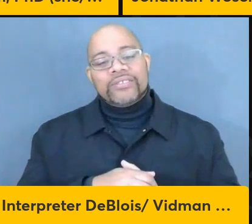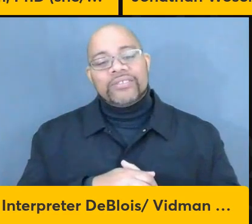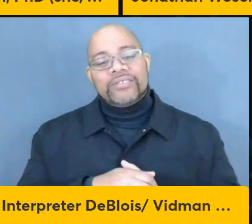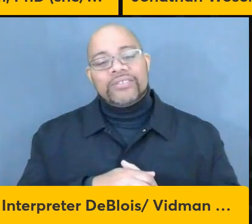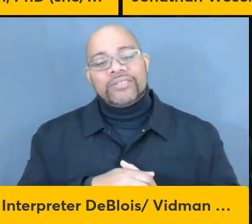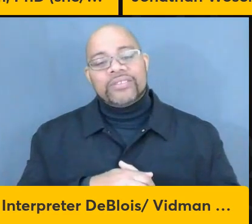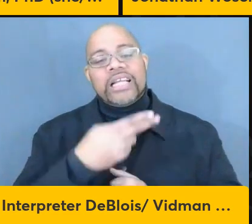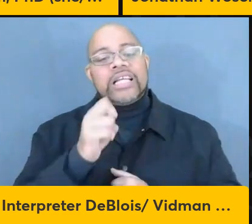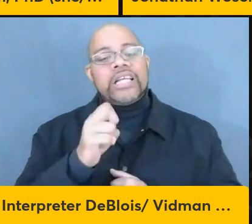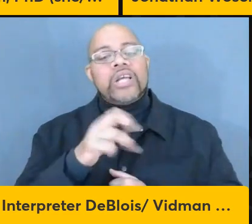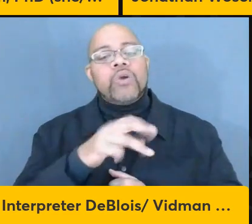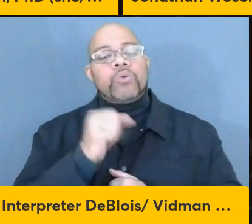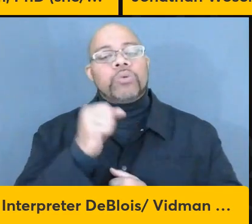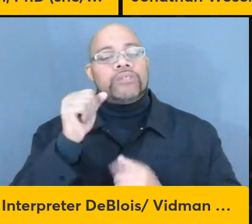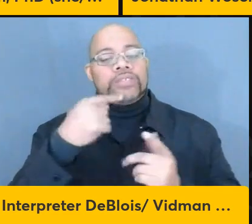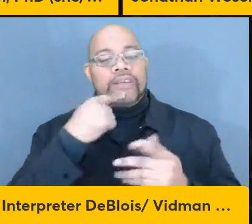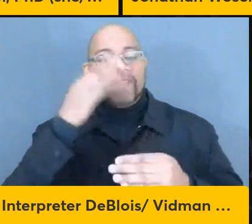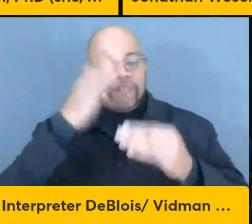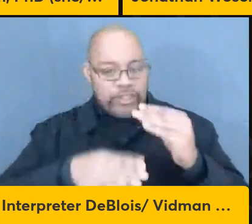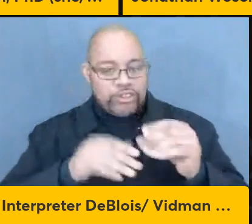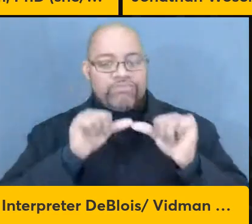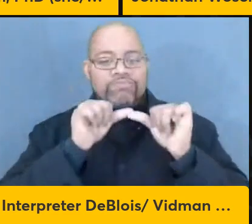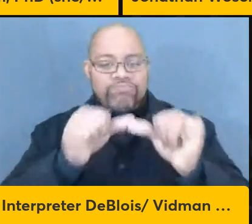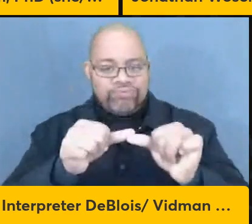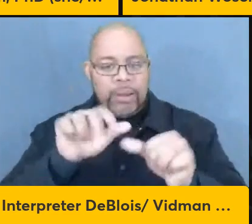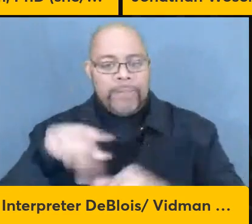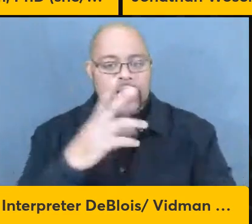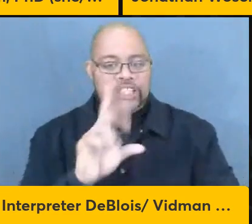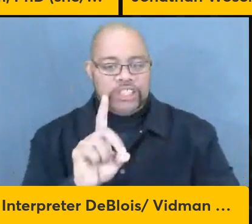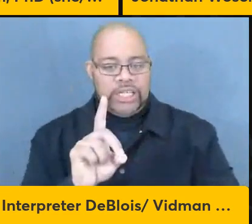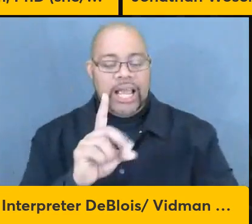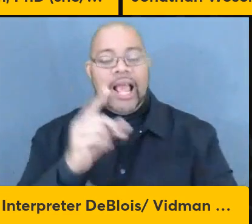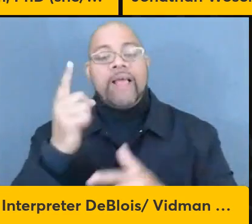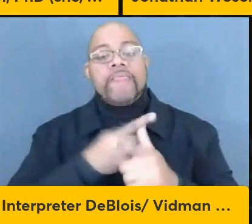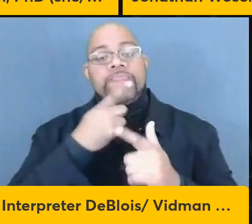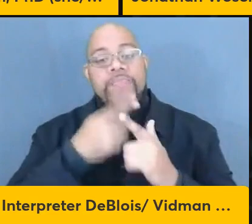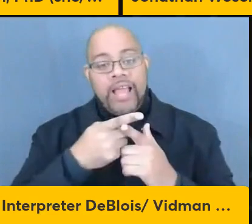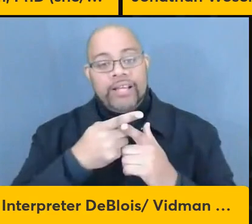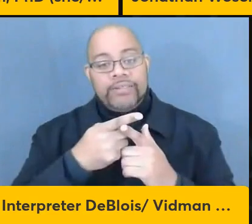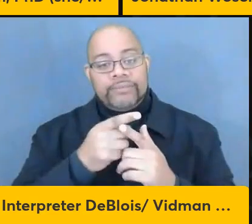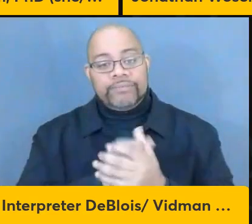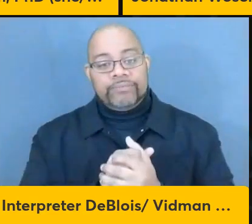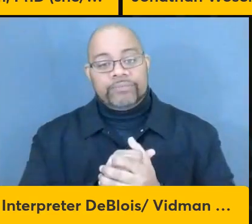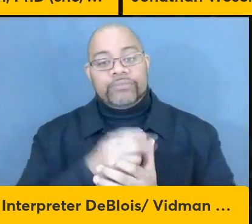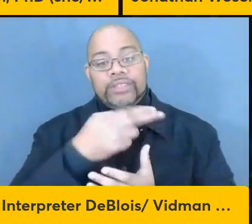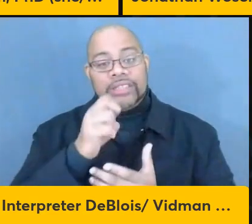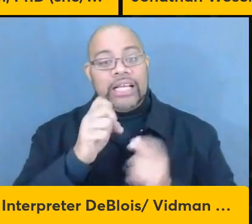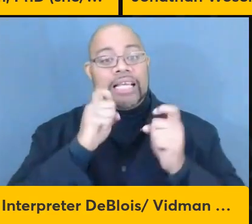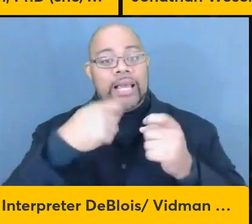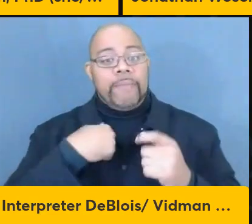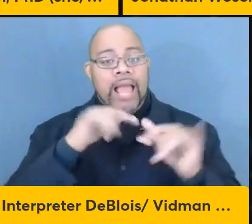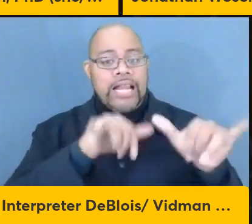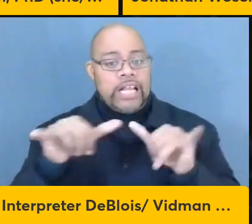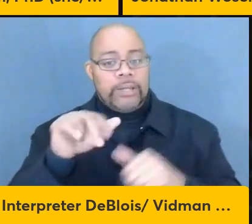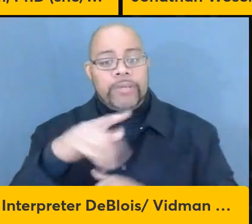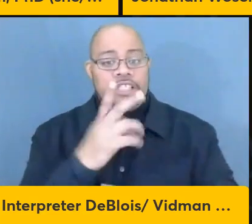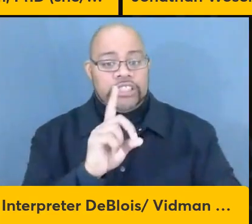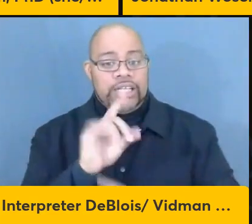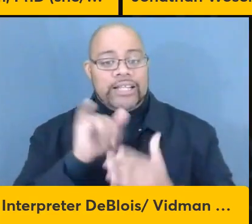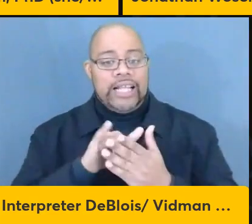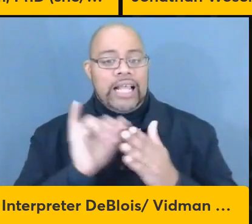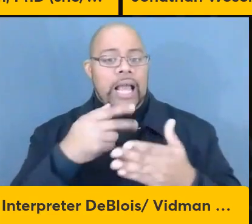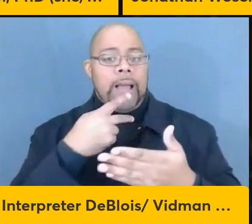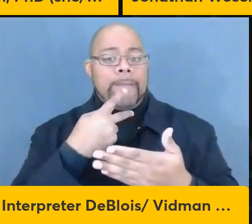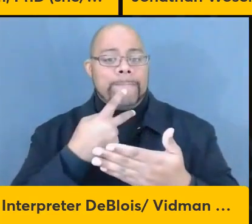he was the one who's like, finish out the PhD. And then, he gave me that analogy. The PhD is like a